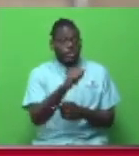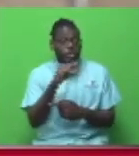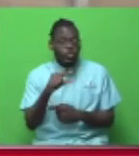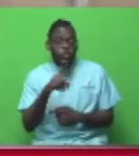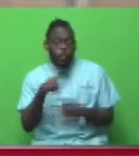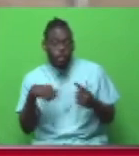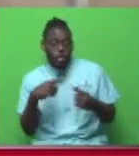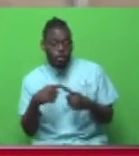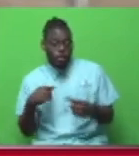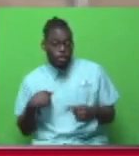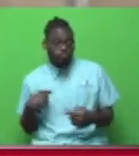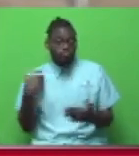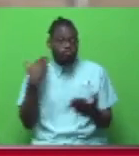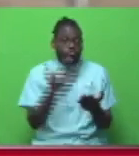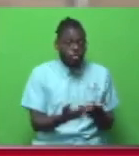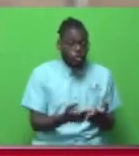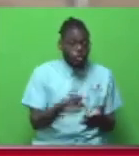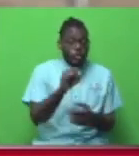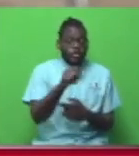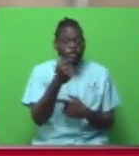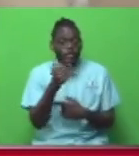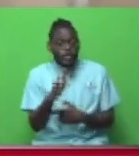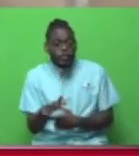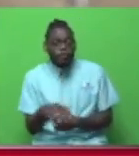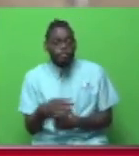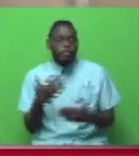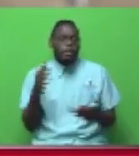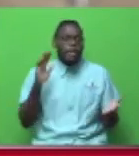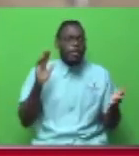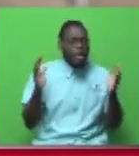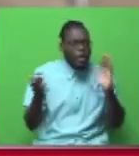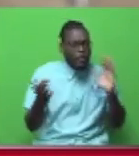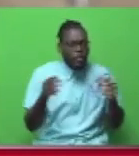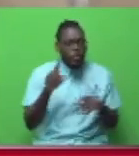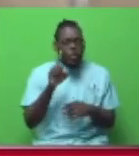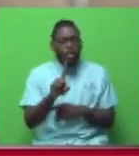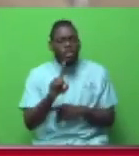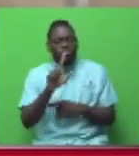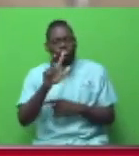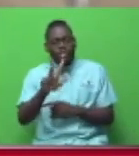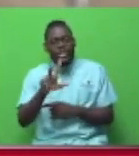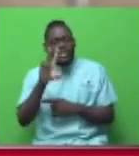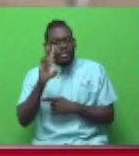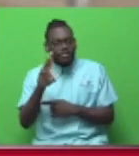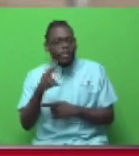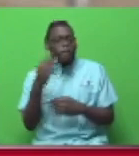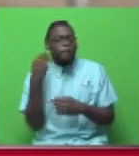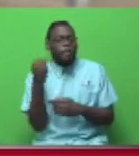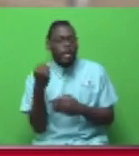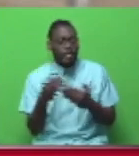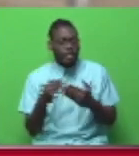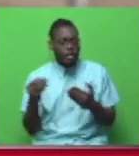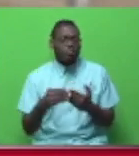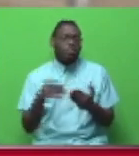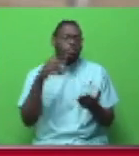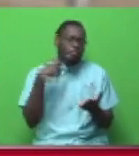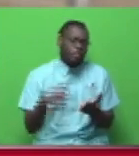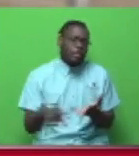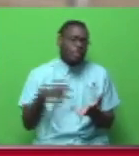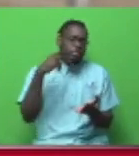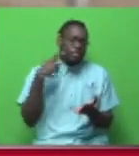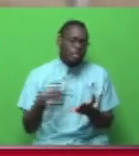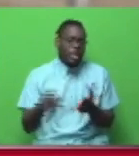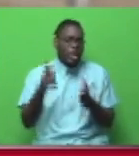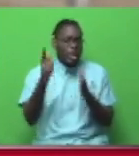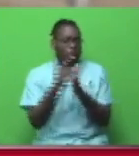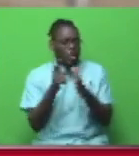in 2015. Approximately $137 million in legal fees. Fees that